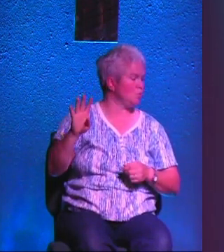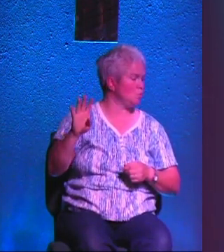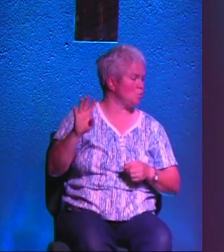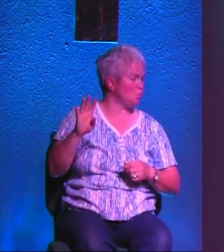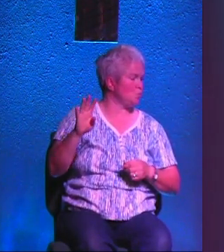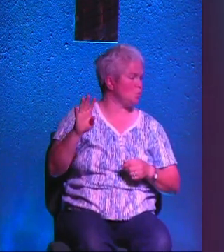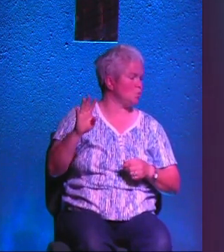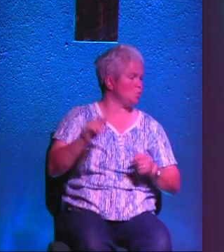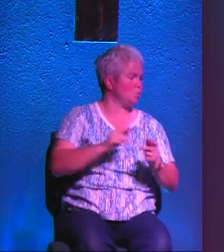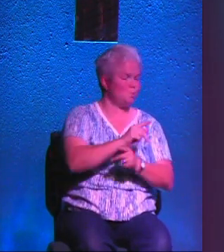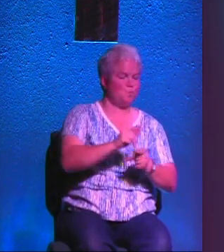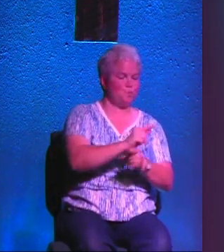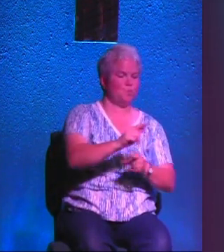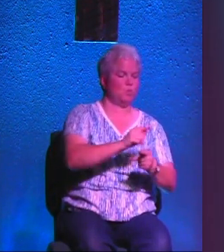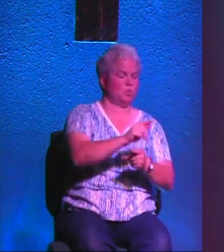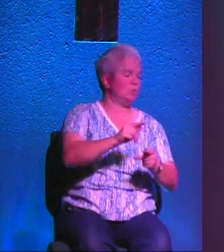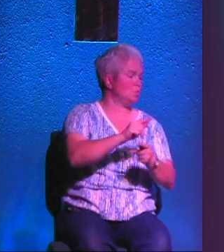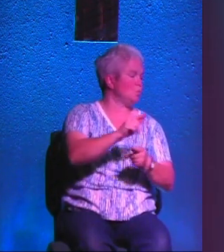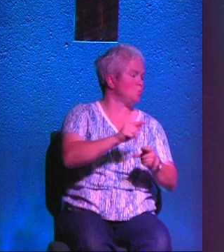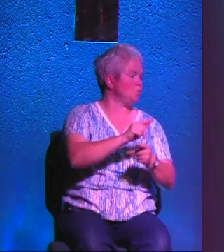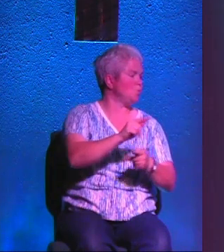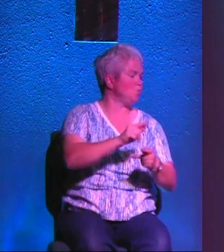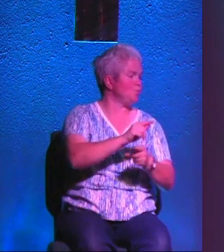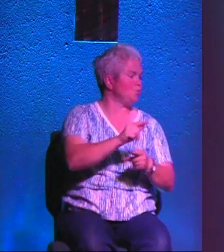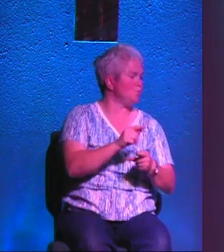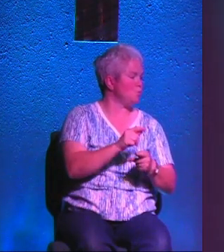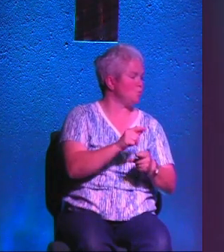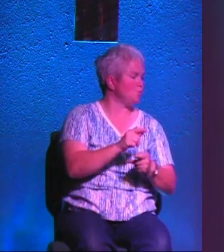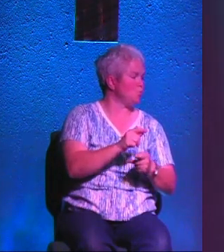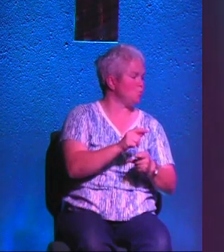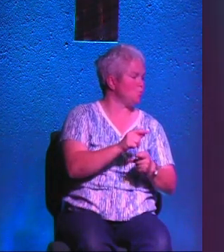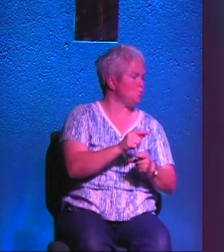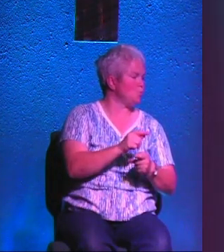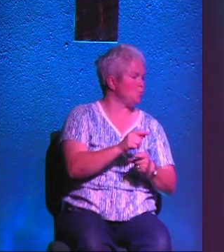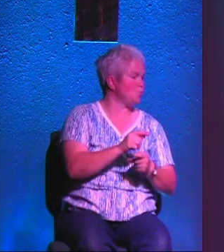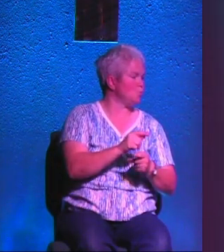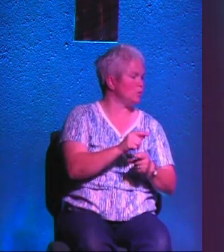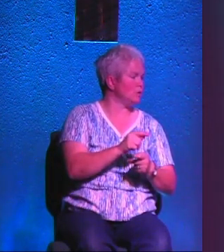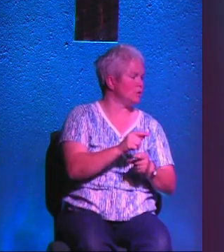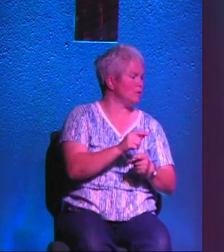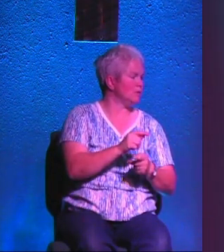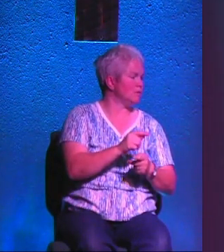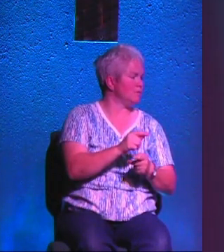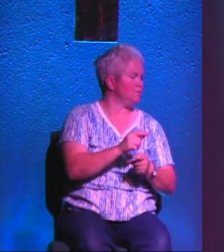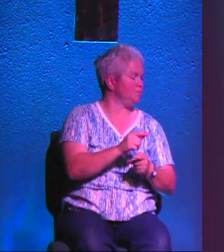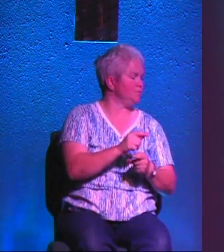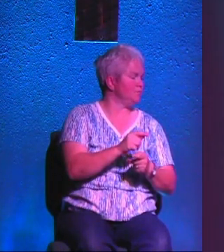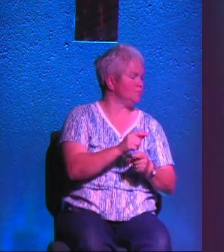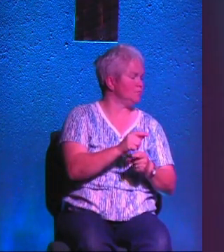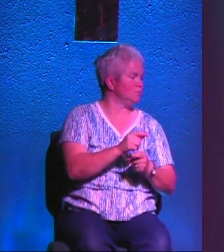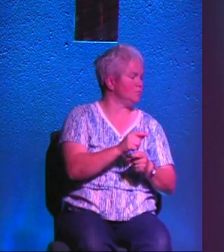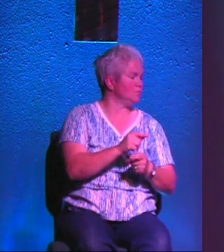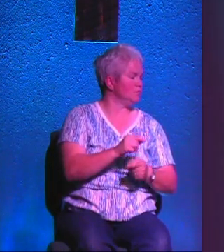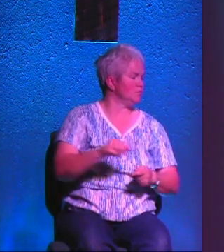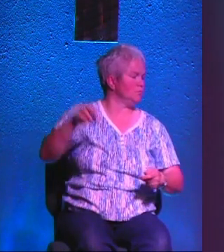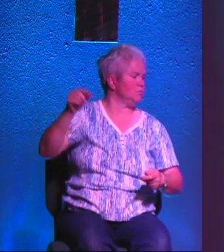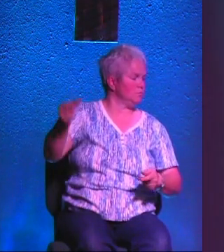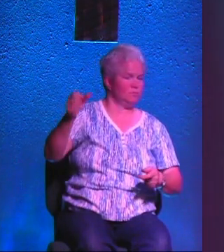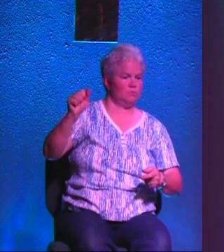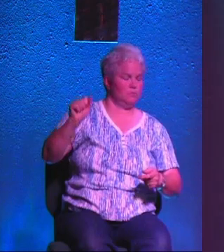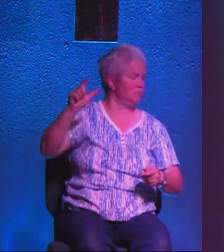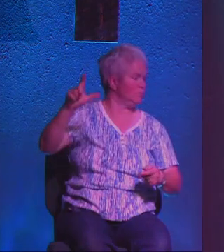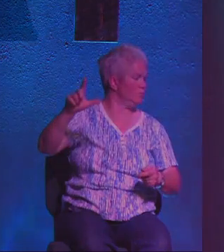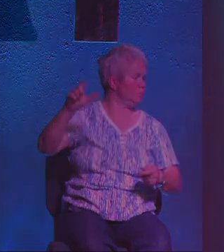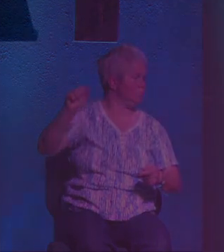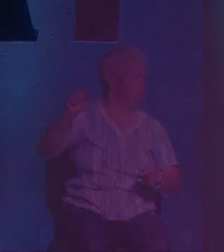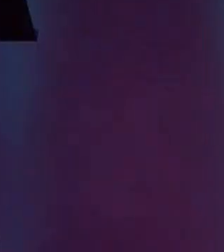Paul cautions the faithful in the error of this thing we call essentialism. Let's look at verse 20 to start